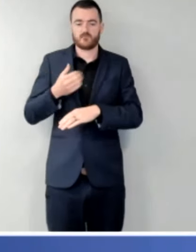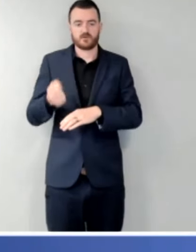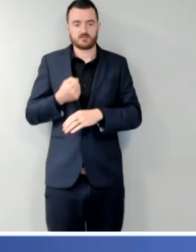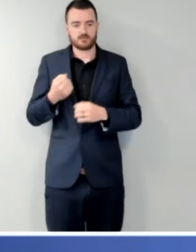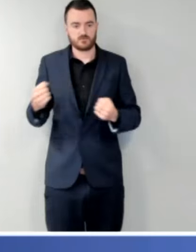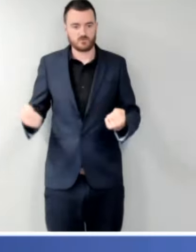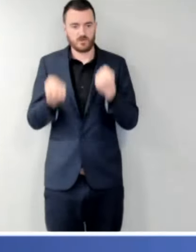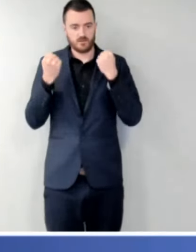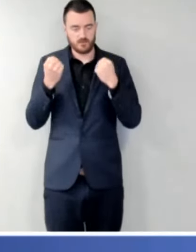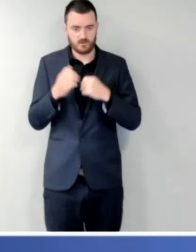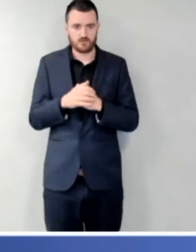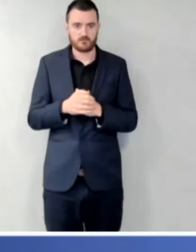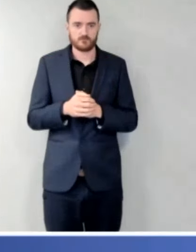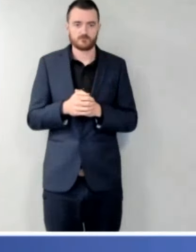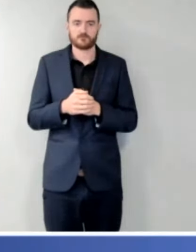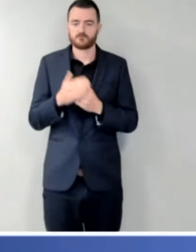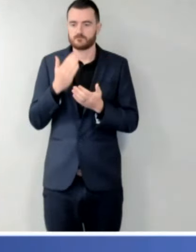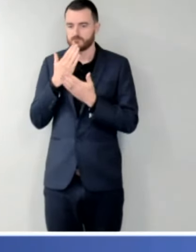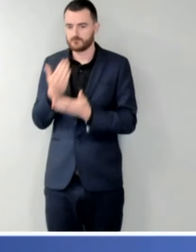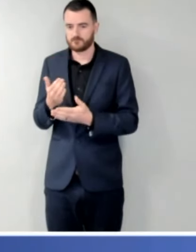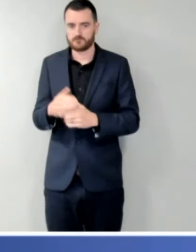mourn. Thank you.